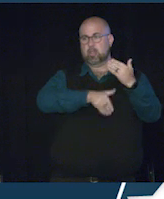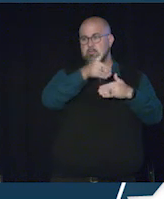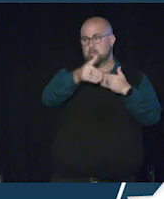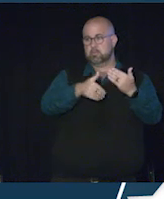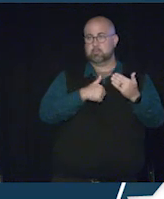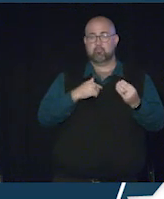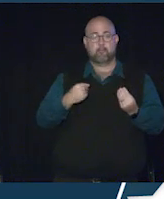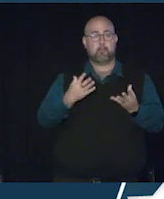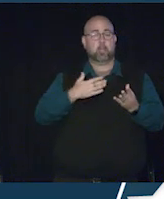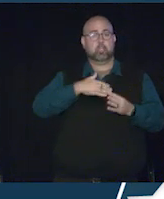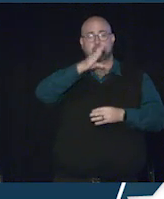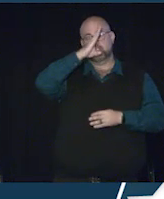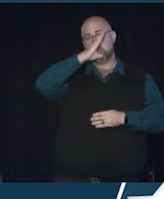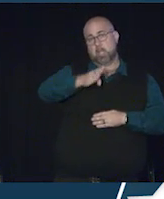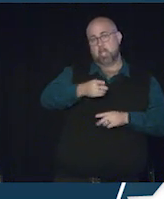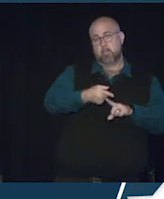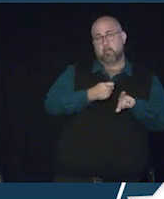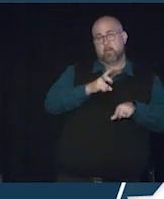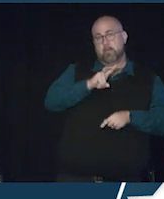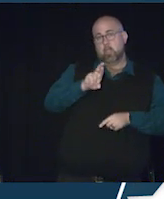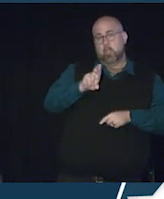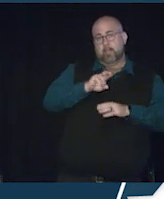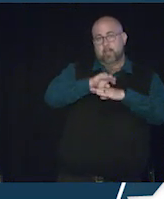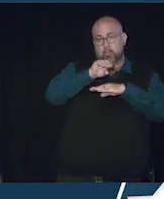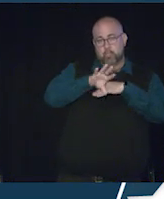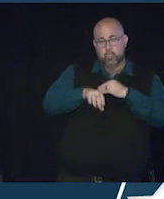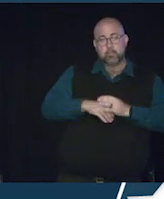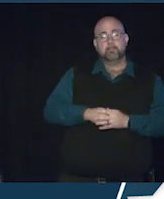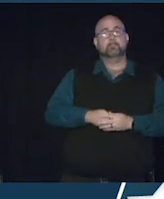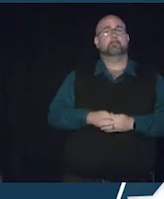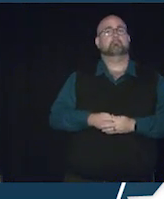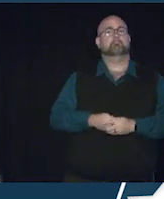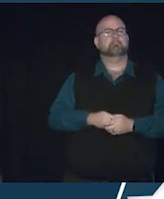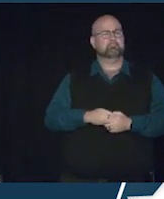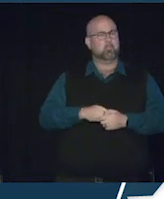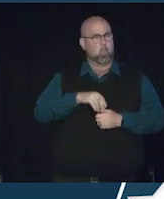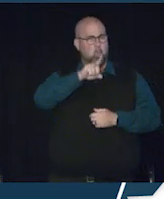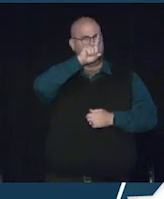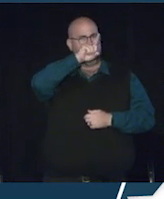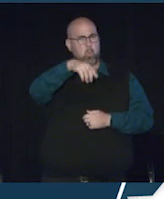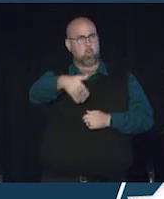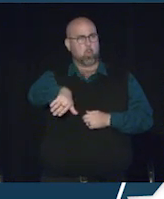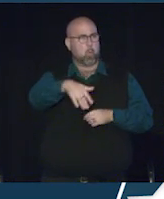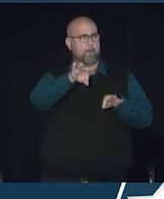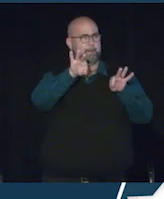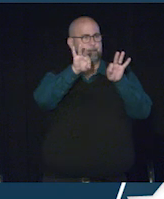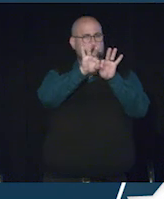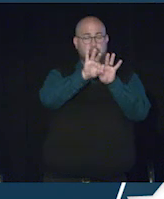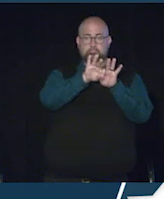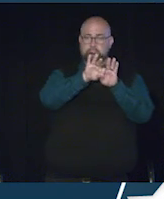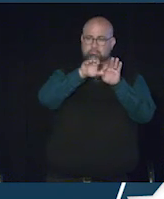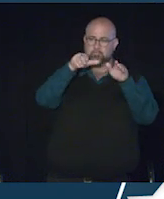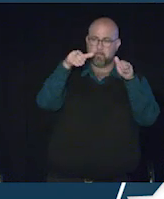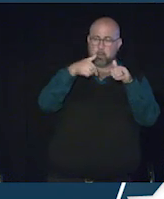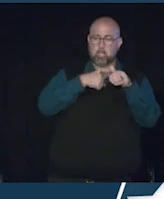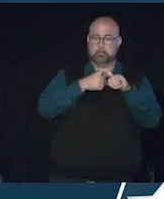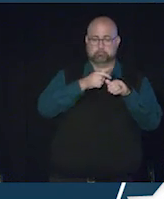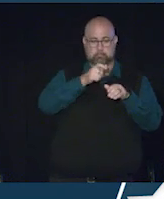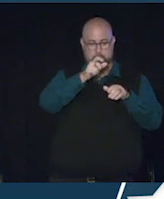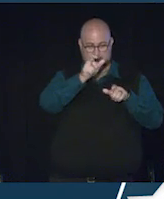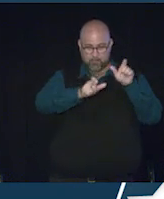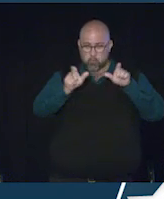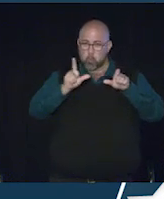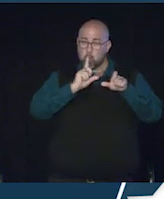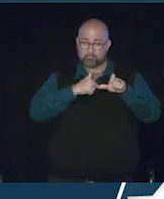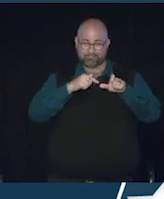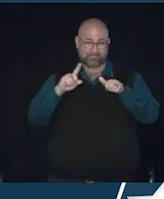provided directly by our VR counselors. And it's very important, especially when it comes to individuals who are maybe entering